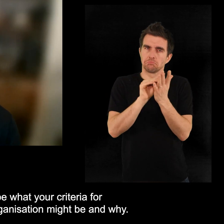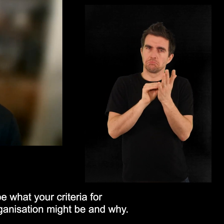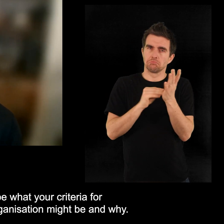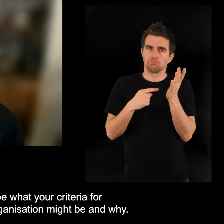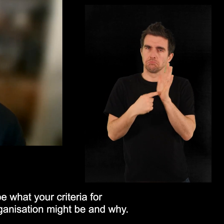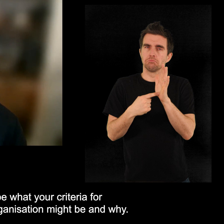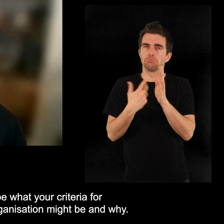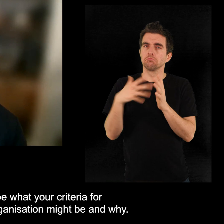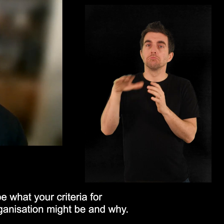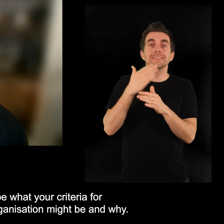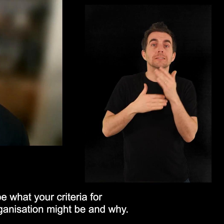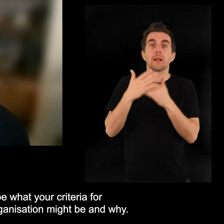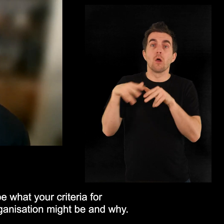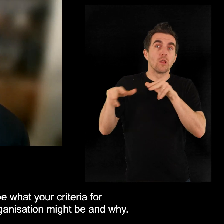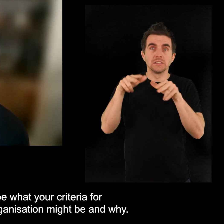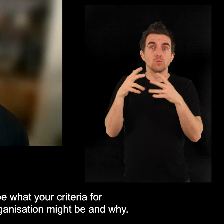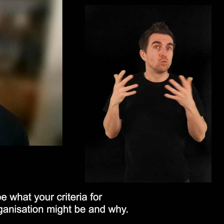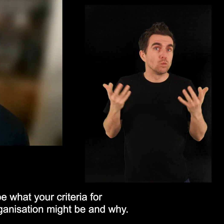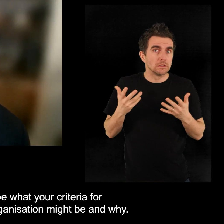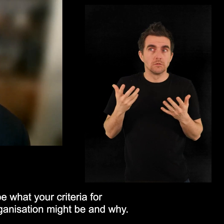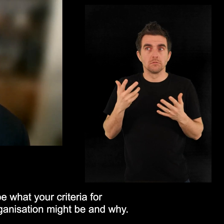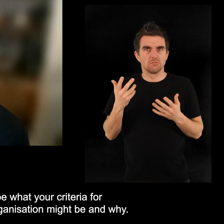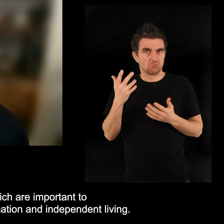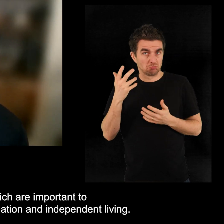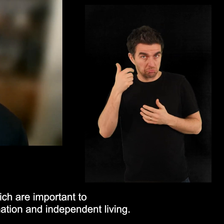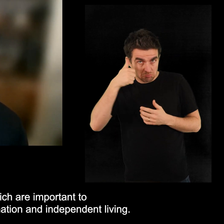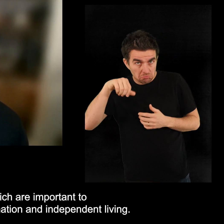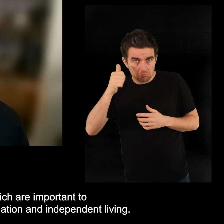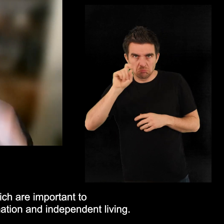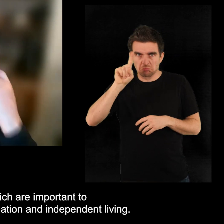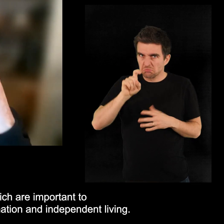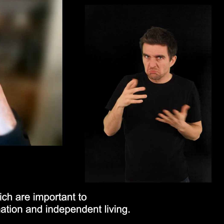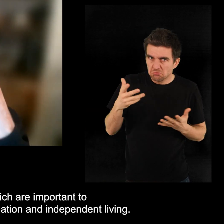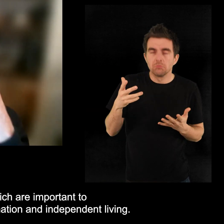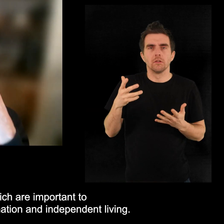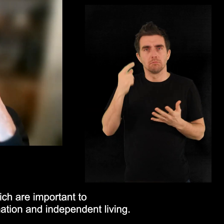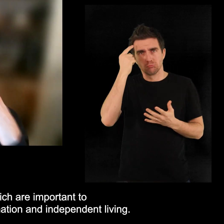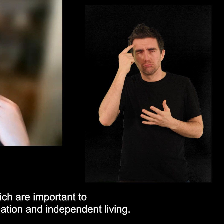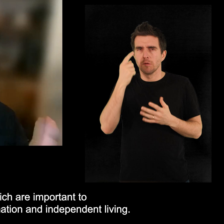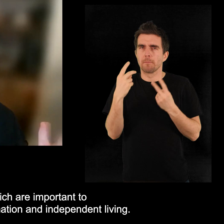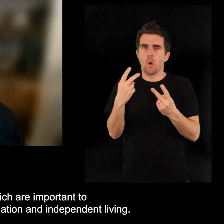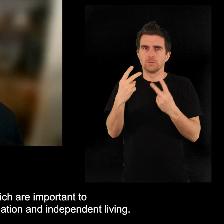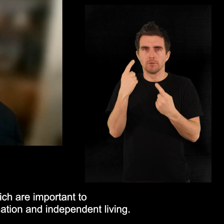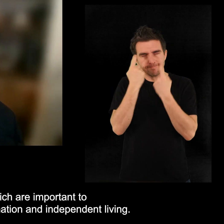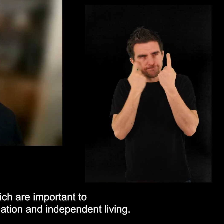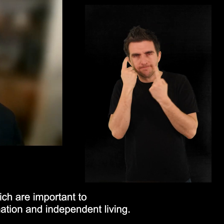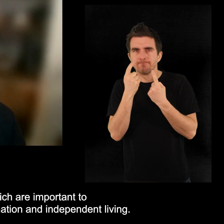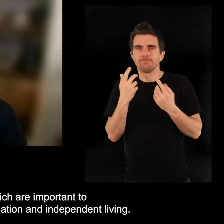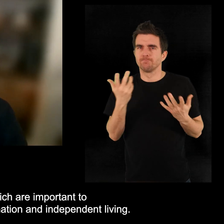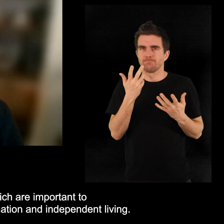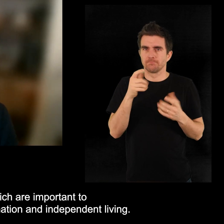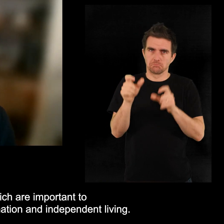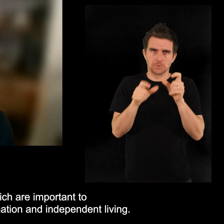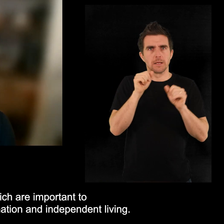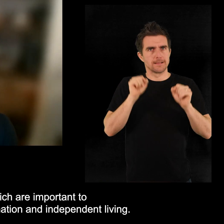for characterizing a disability organization might be and why. So some of the key ones which are important to think about